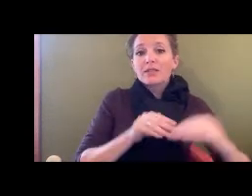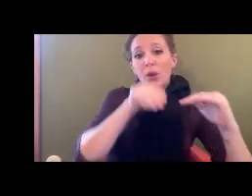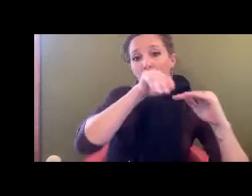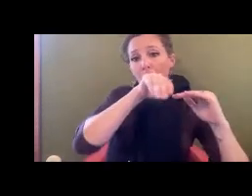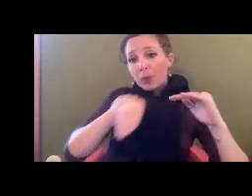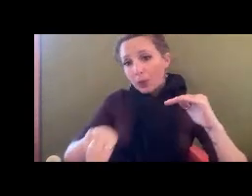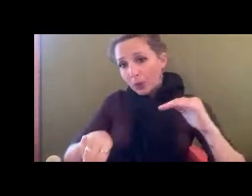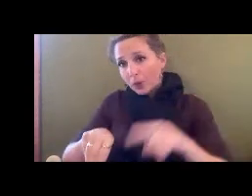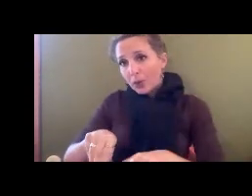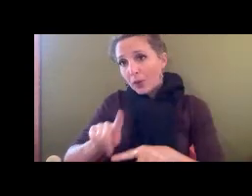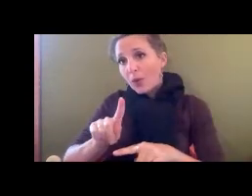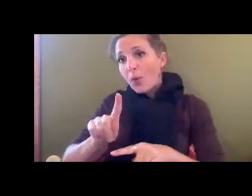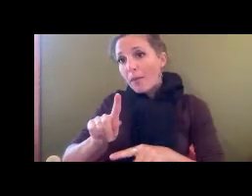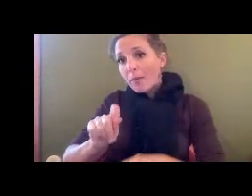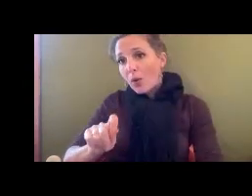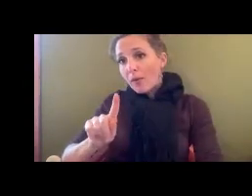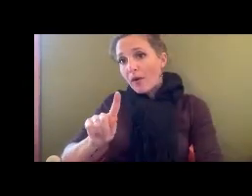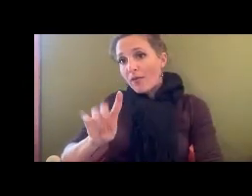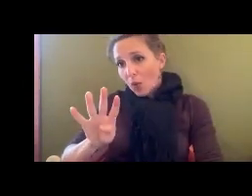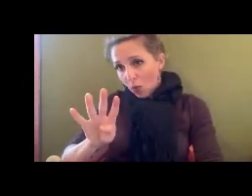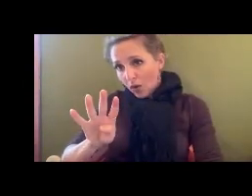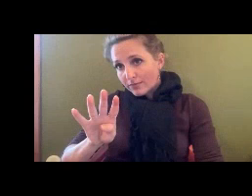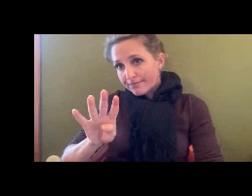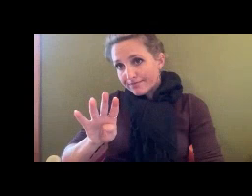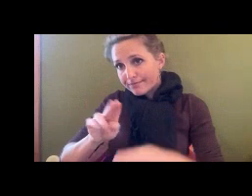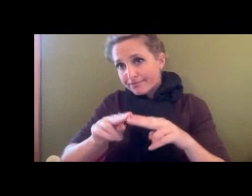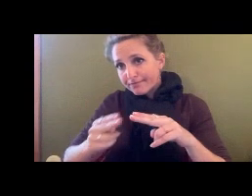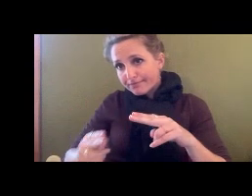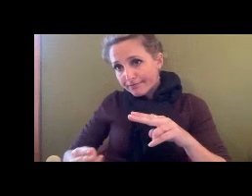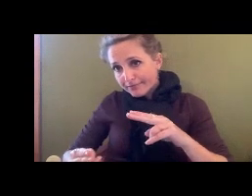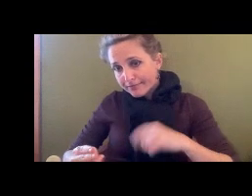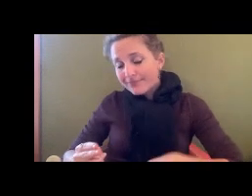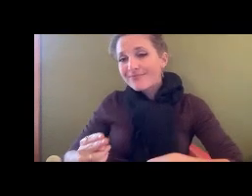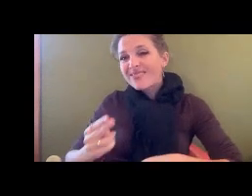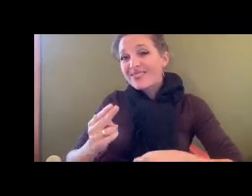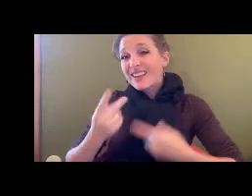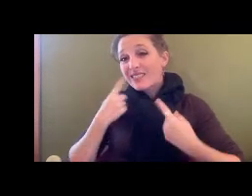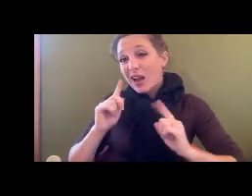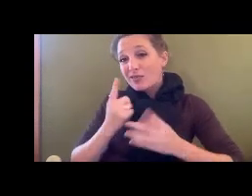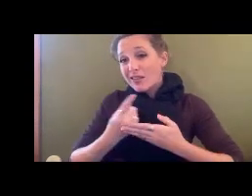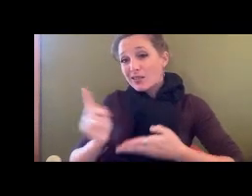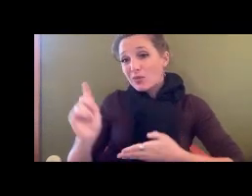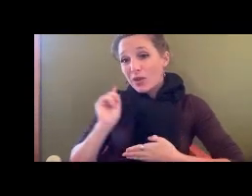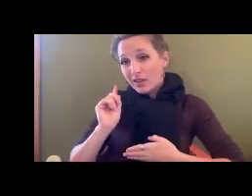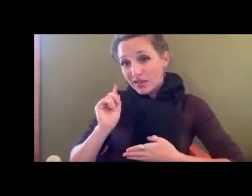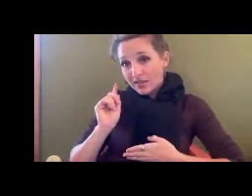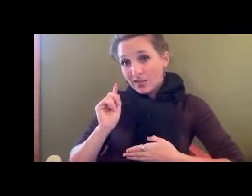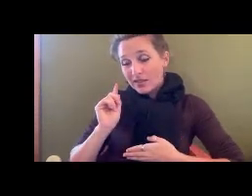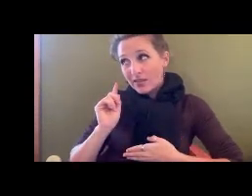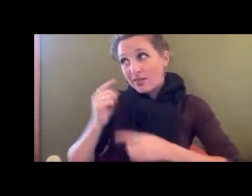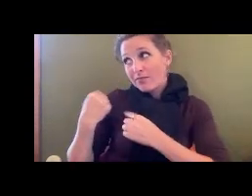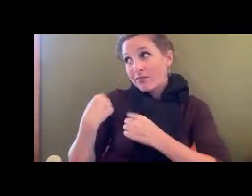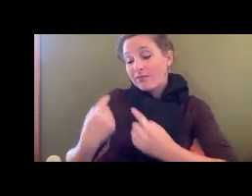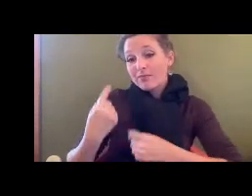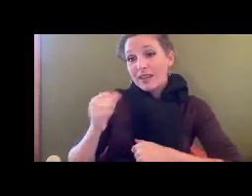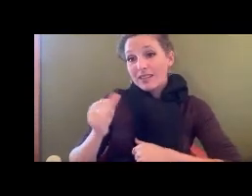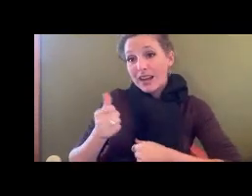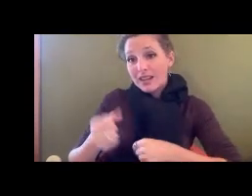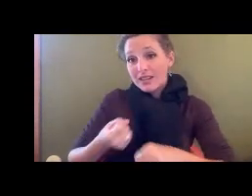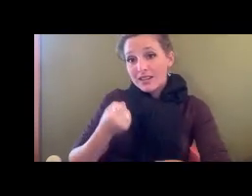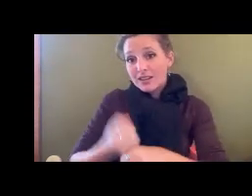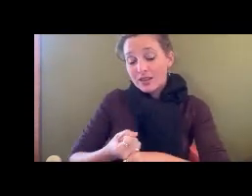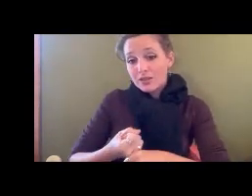1.14%. And in fact, they just announced last week that over the last 10 years, productivity growth has fallen